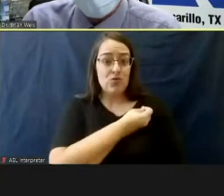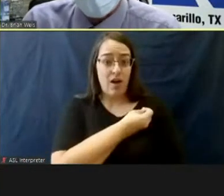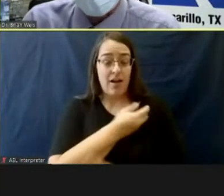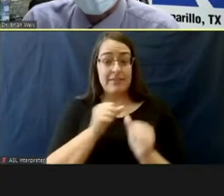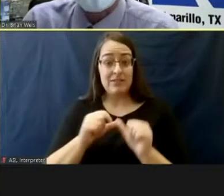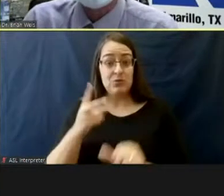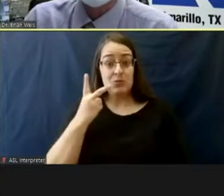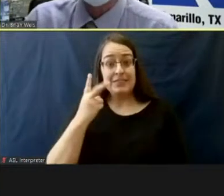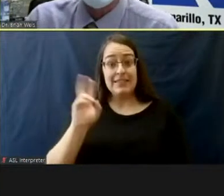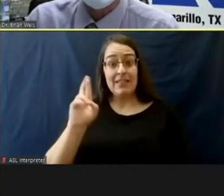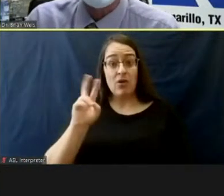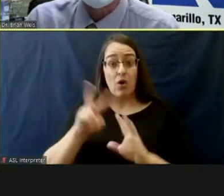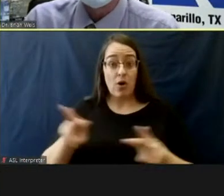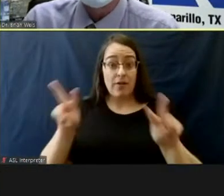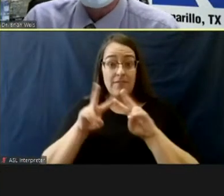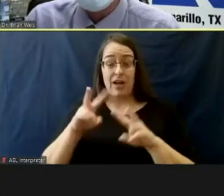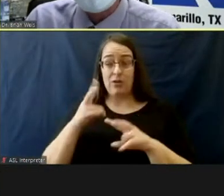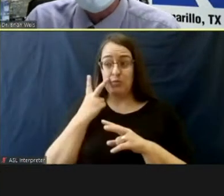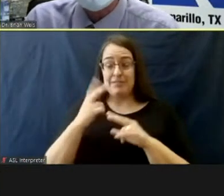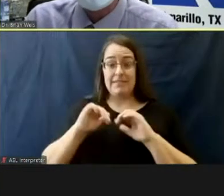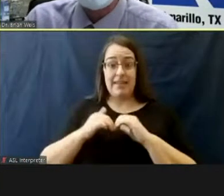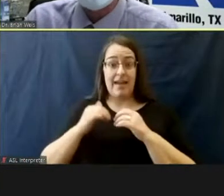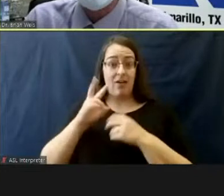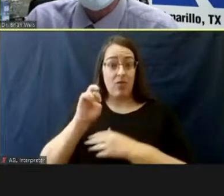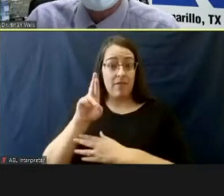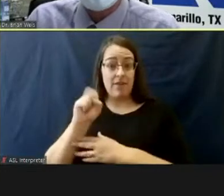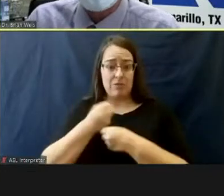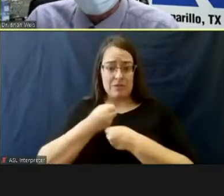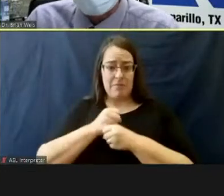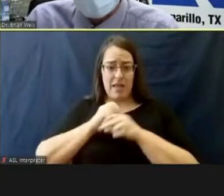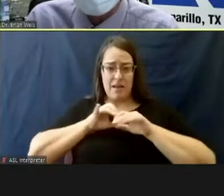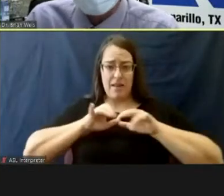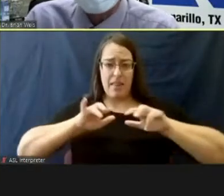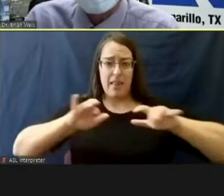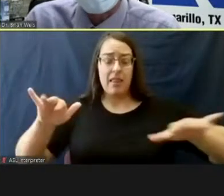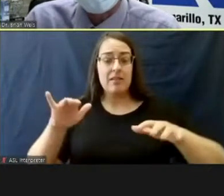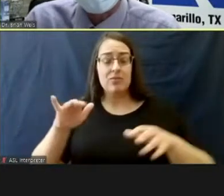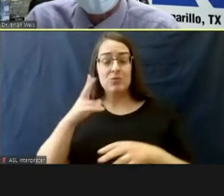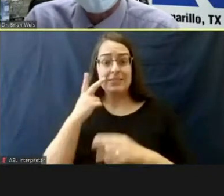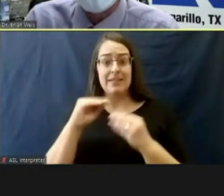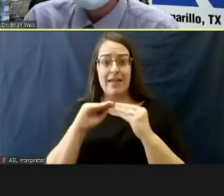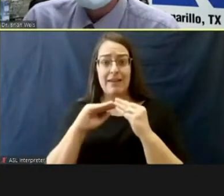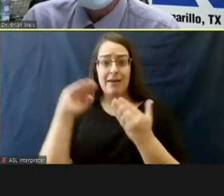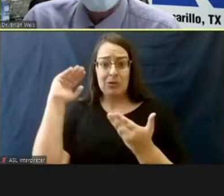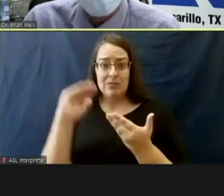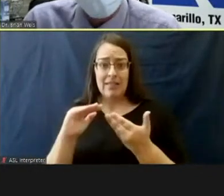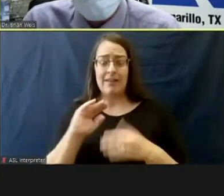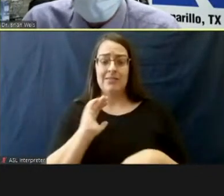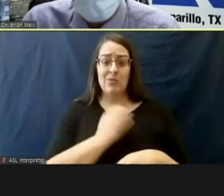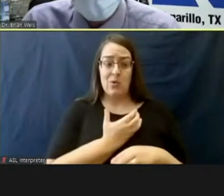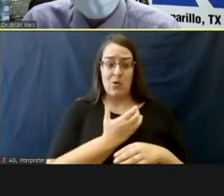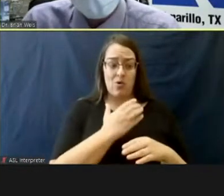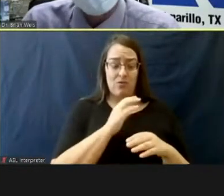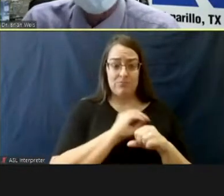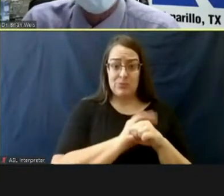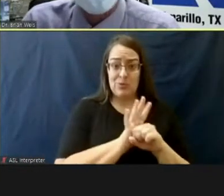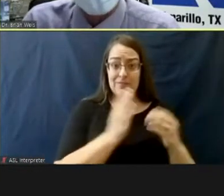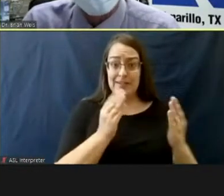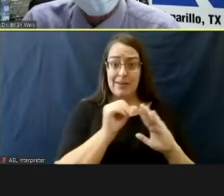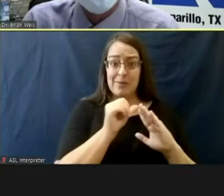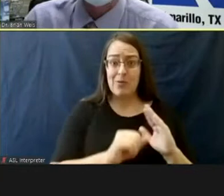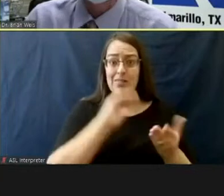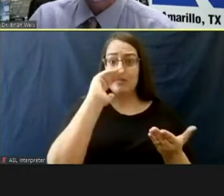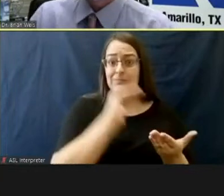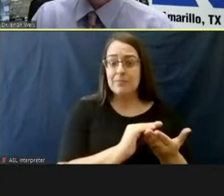value go down and want to continue possibly to see that the number of cases in our community go down, there's only the best way to do that is to get